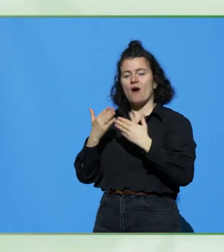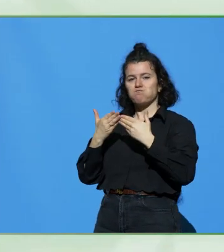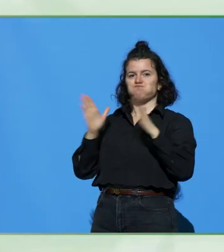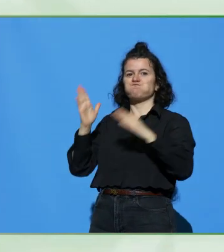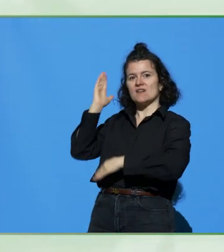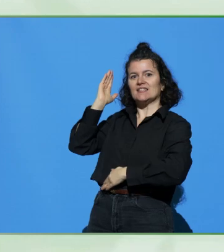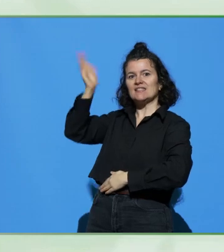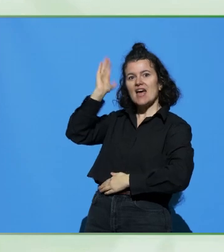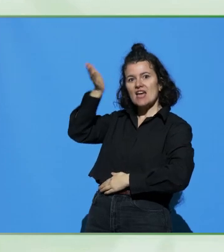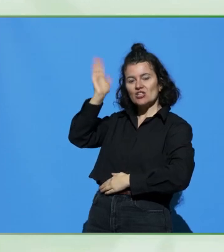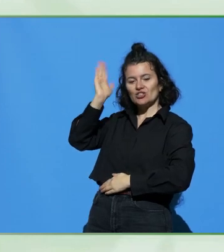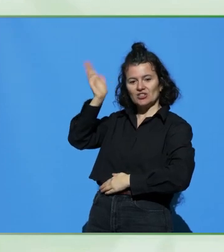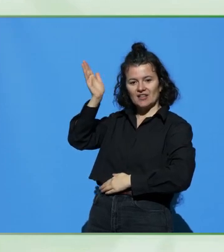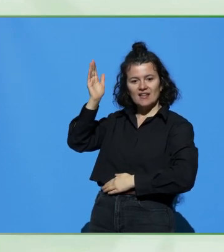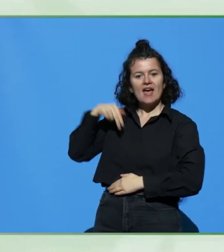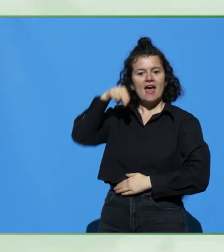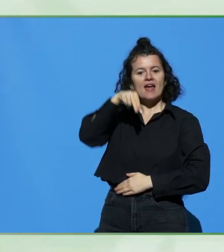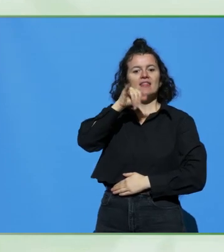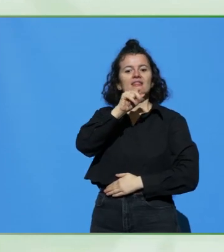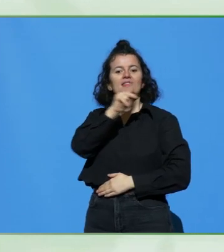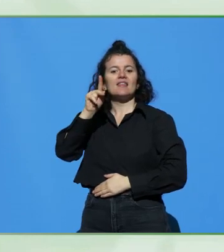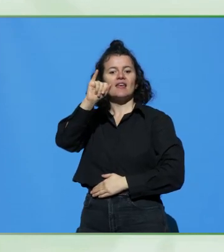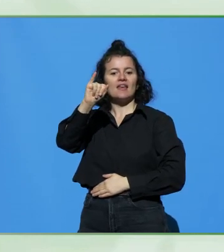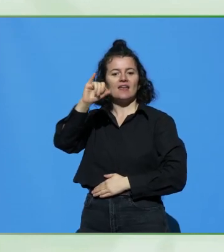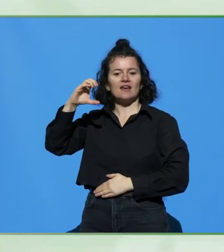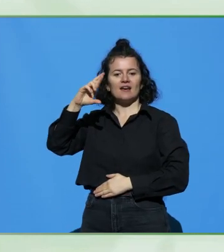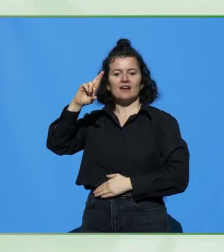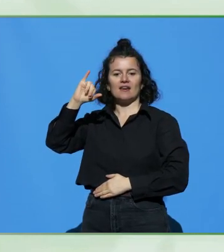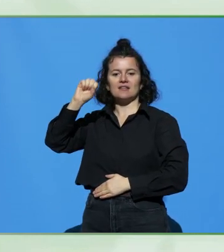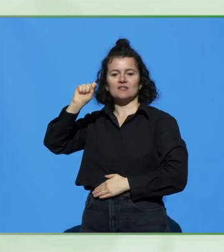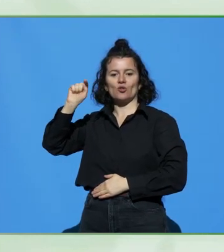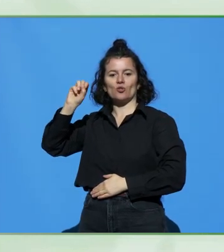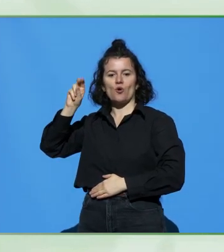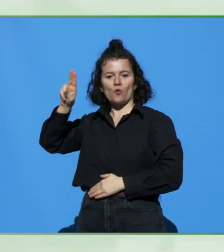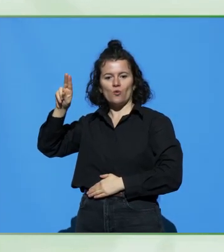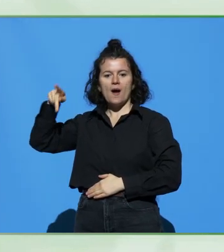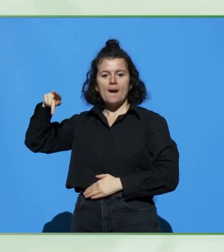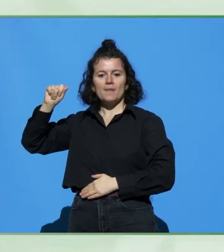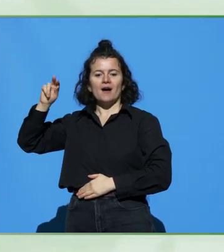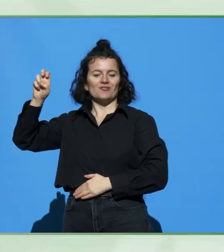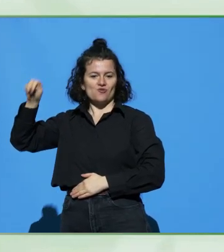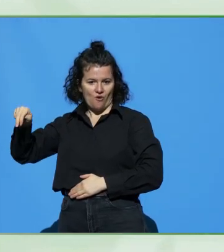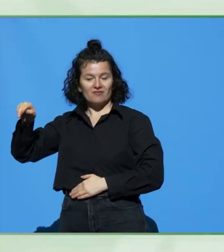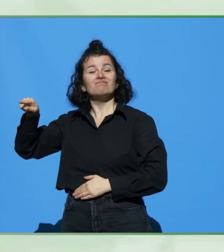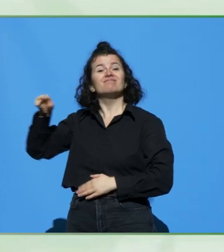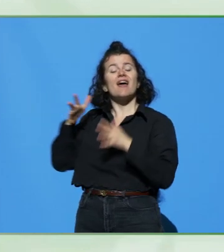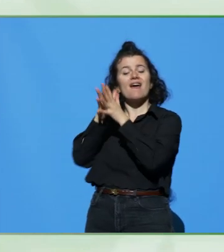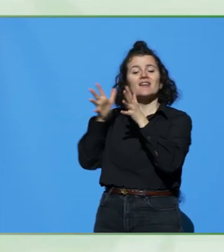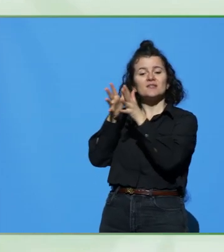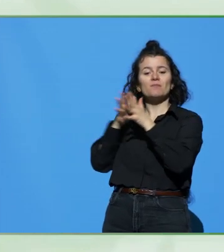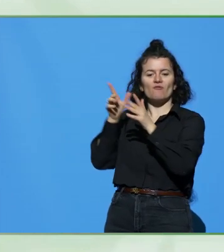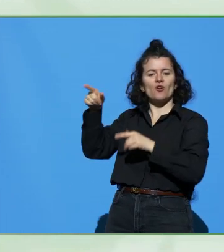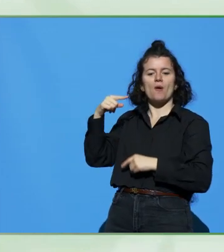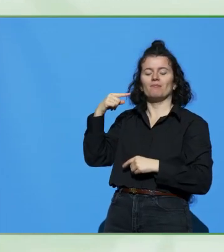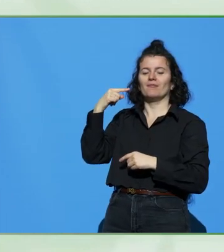Nikki Lilly on facial equality in the digital sphere, a very urgent conversation that, feels particularly relevant in